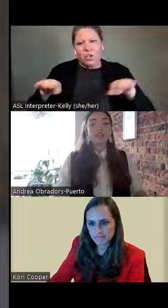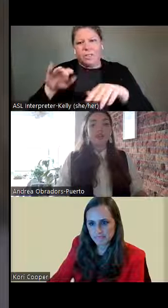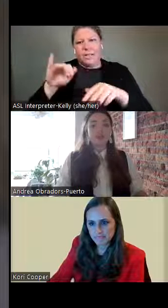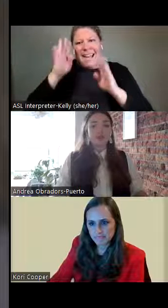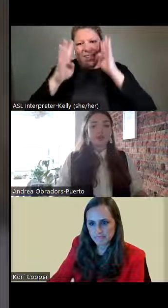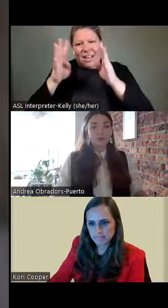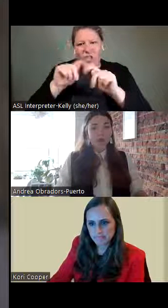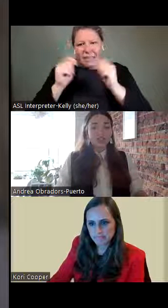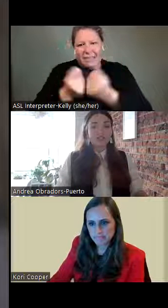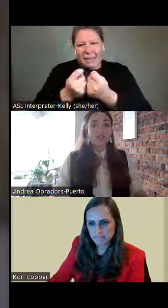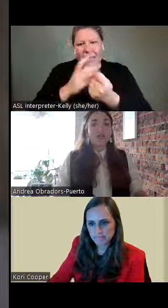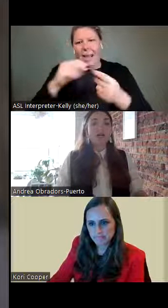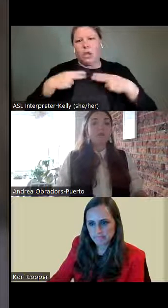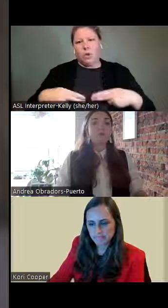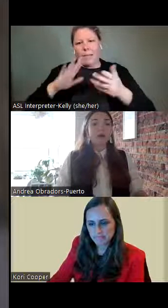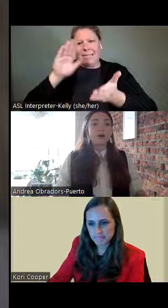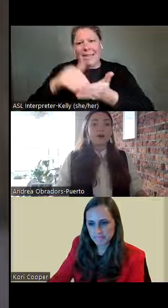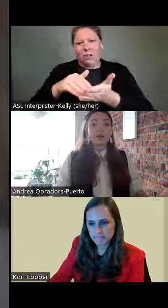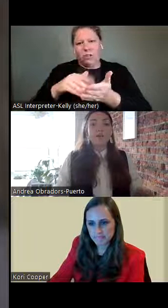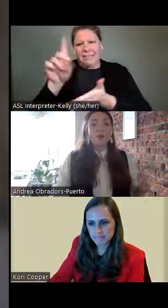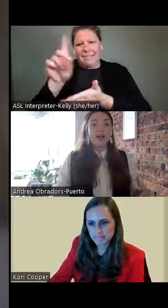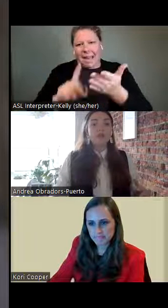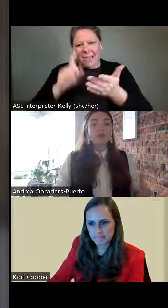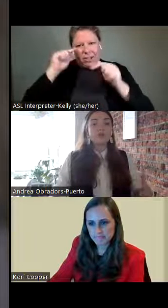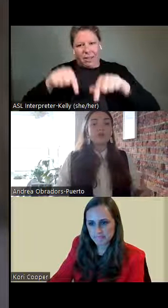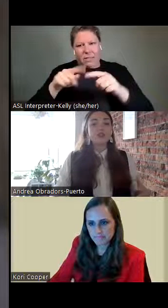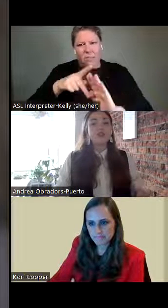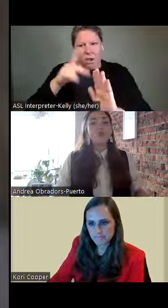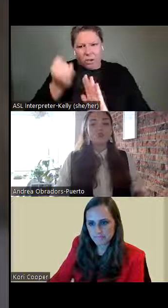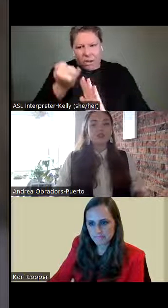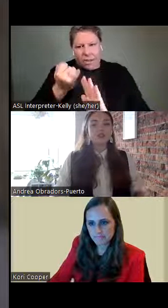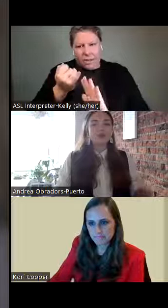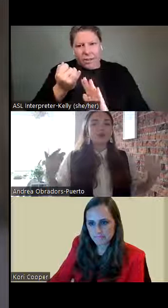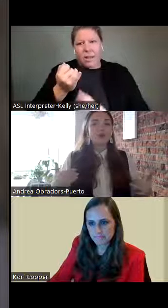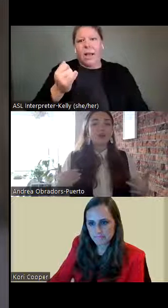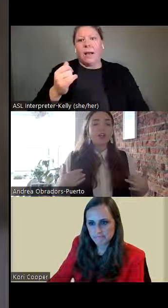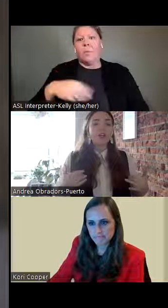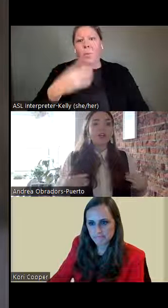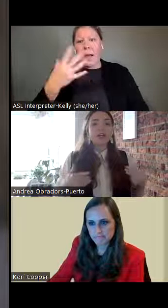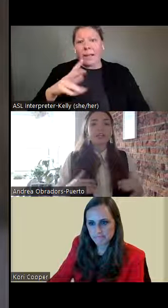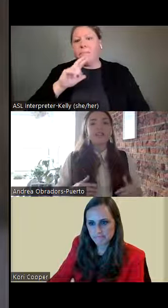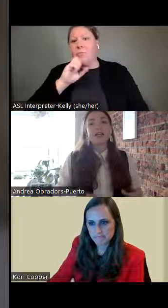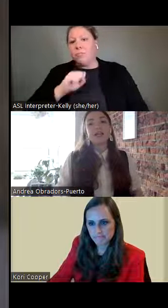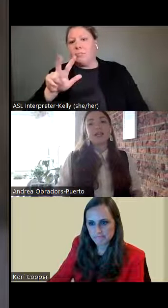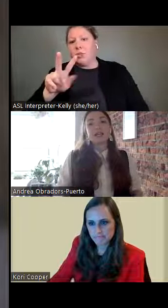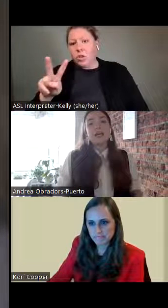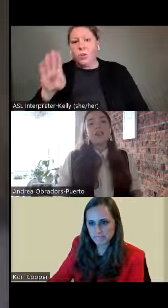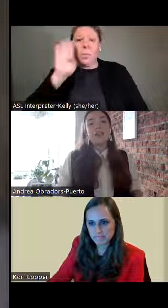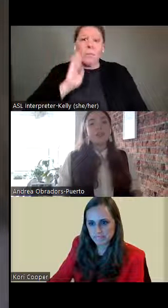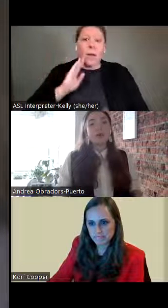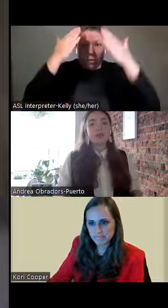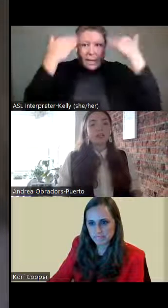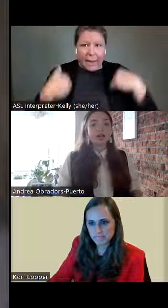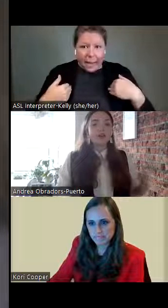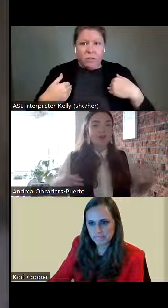human-centered design lead for this project. I am a white 32 years old woman, brown long hair, hazel eyes, and today